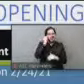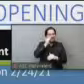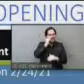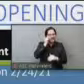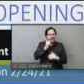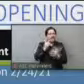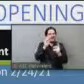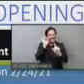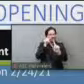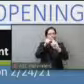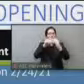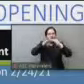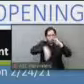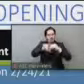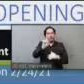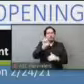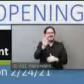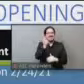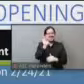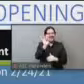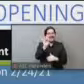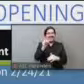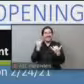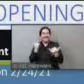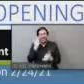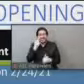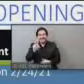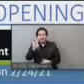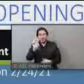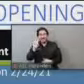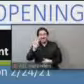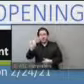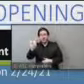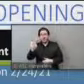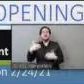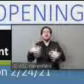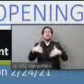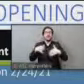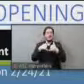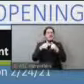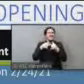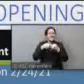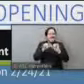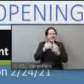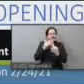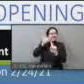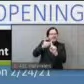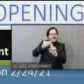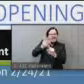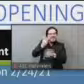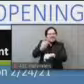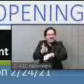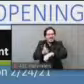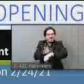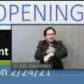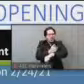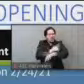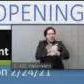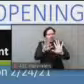think we are still on our way there. The reopening may slow that a little bit, but the vaccine, as we talked about, is speeding it